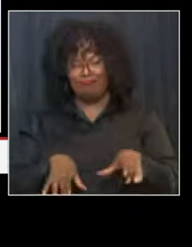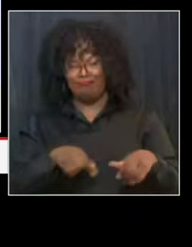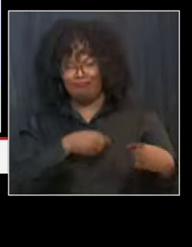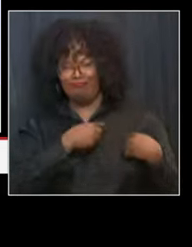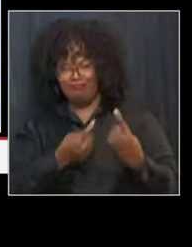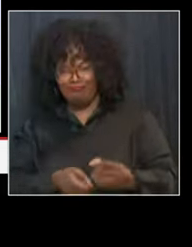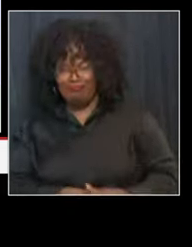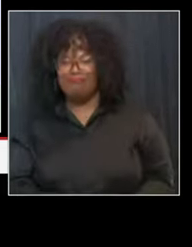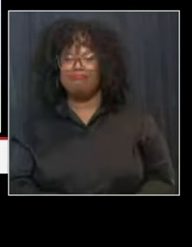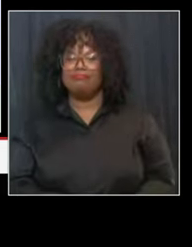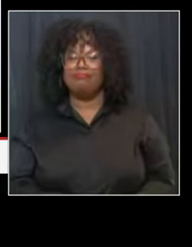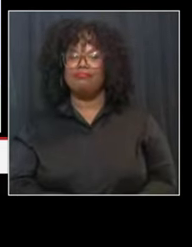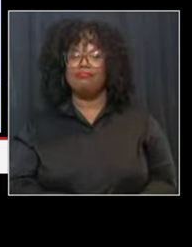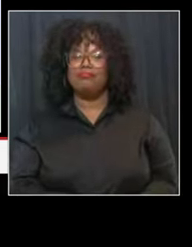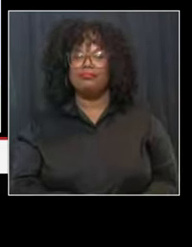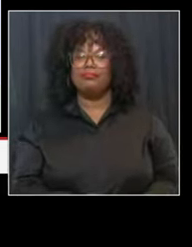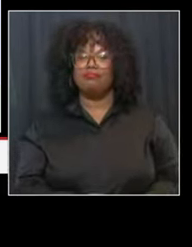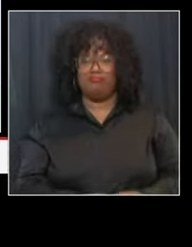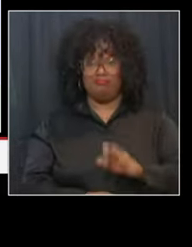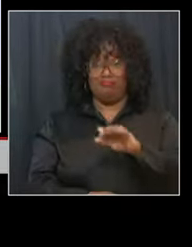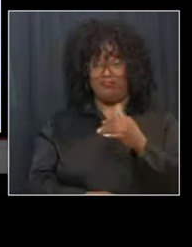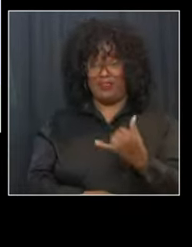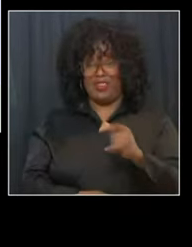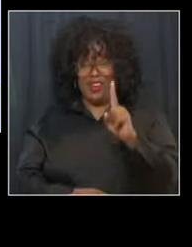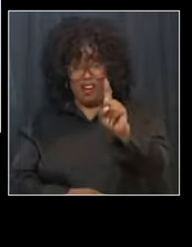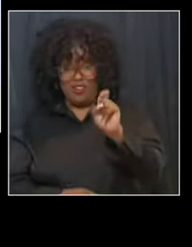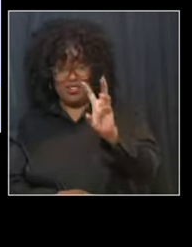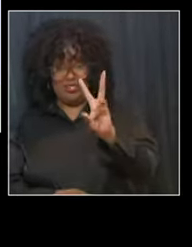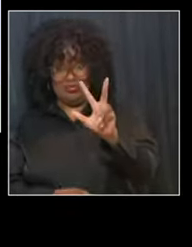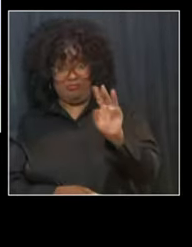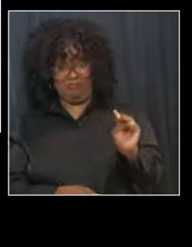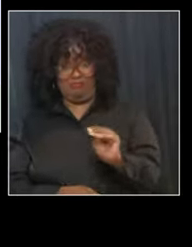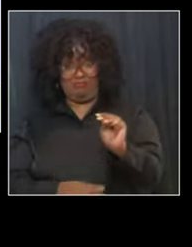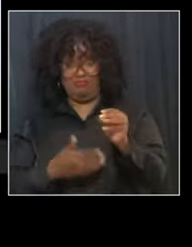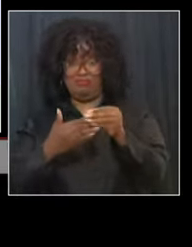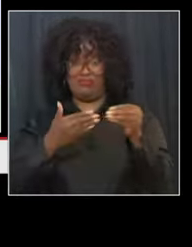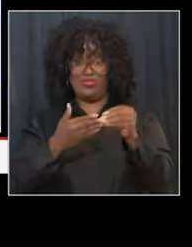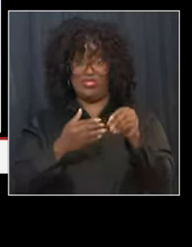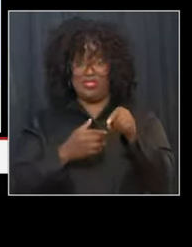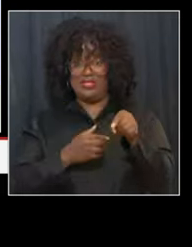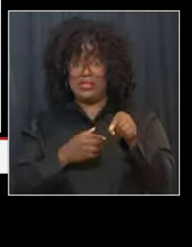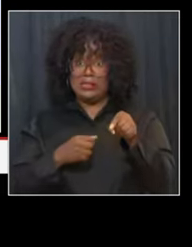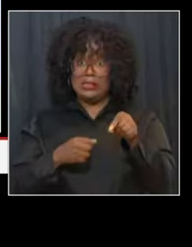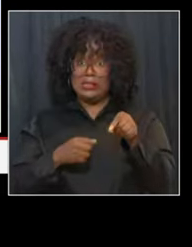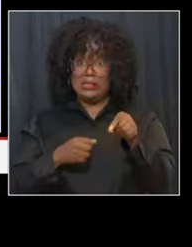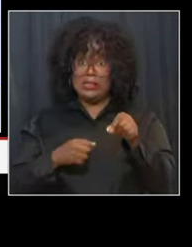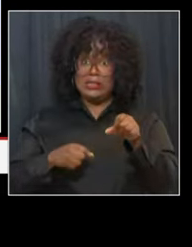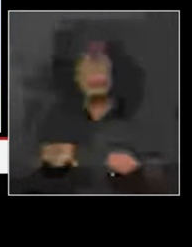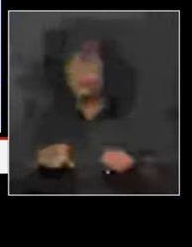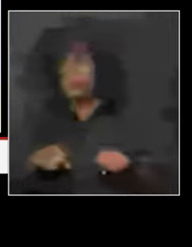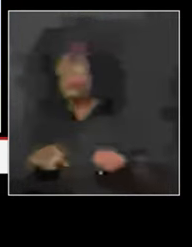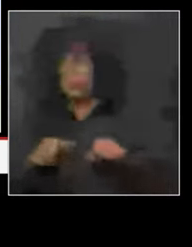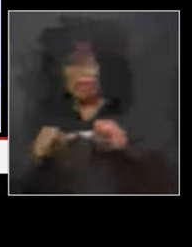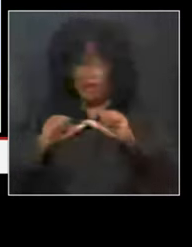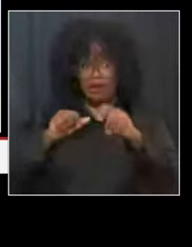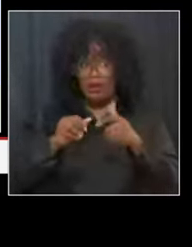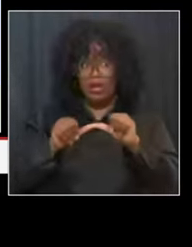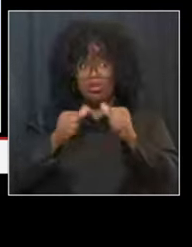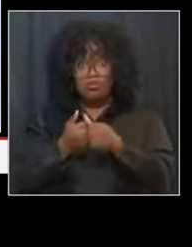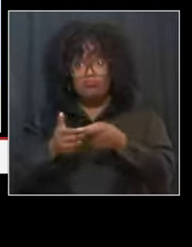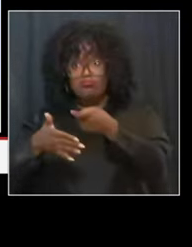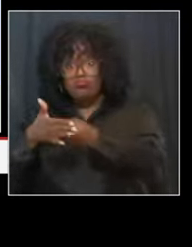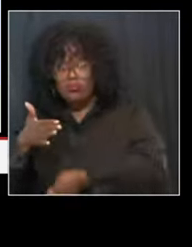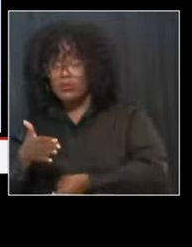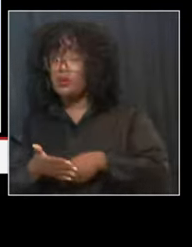you will make a decision about who will get, which agencies will have the unfreeze. And so I just wanted to ask sort of, what are you thinking